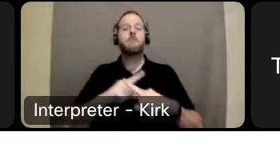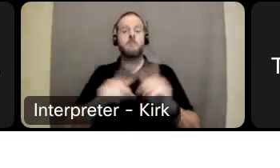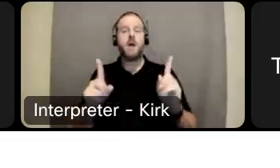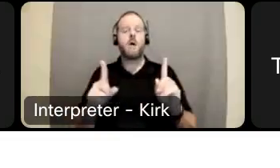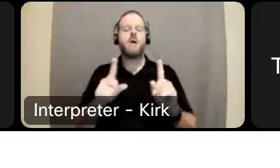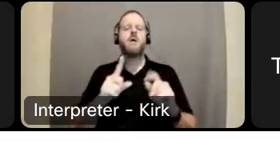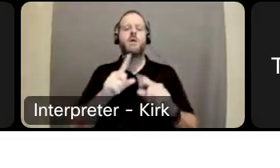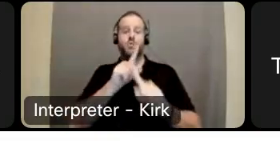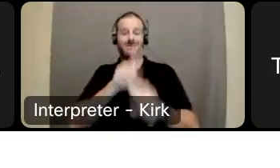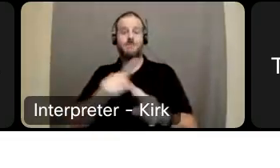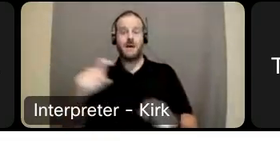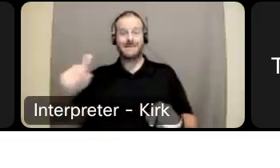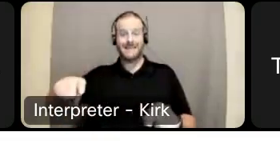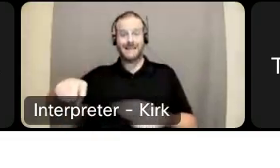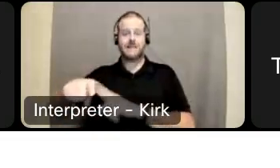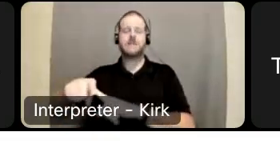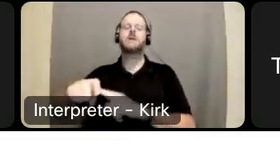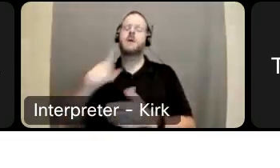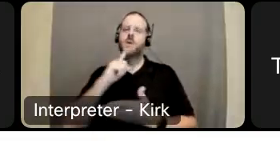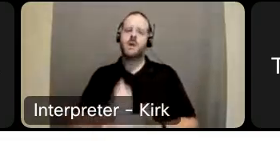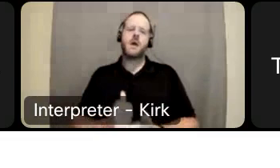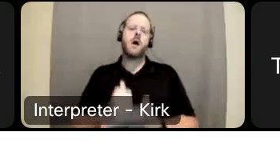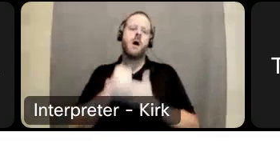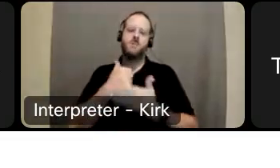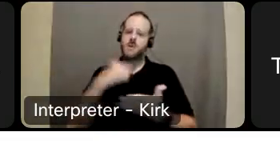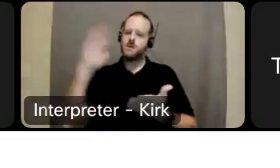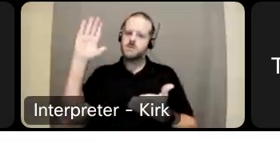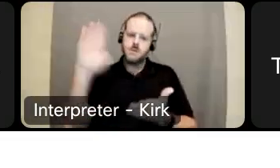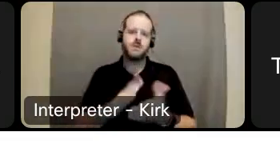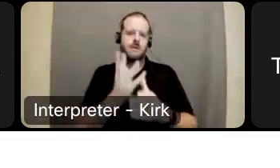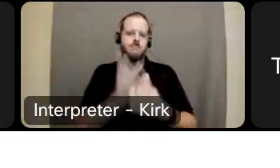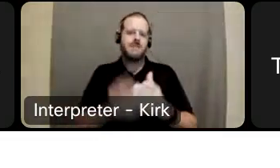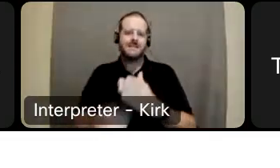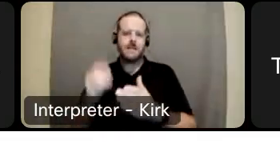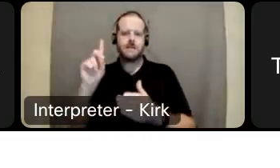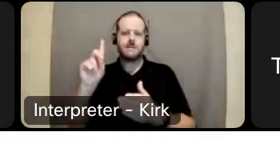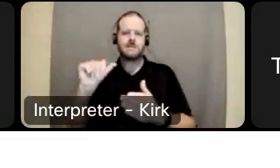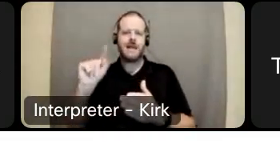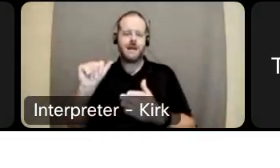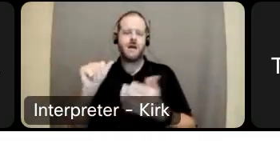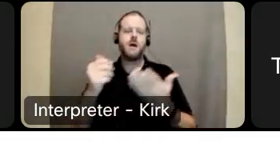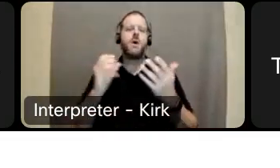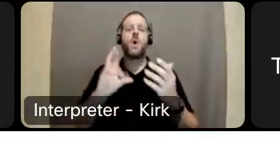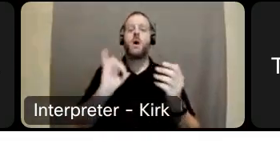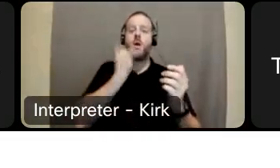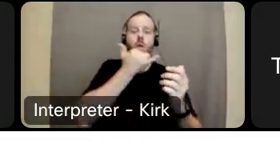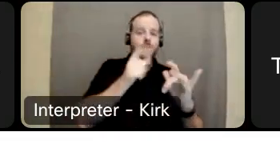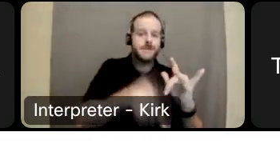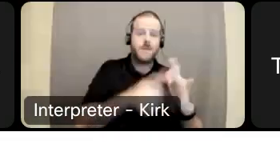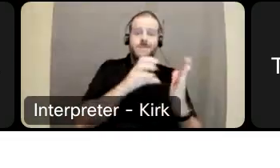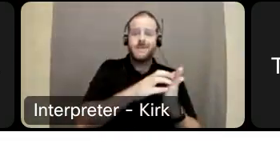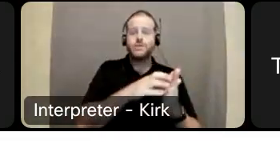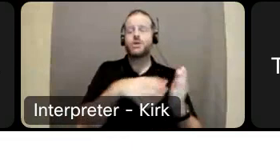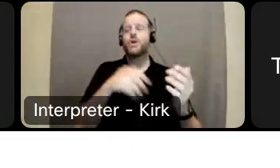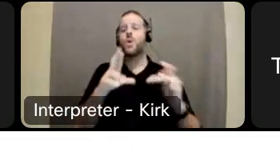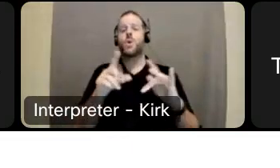prompts really have helped us minimize any missing data. So accidentally skipping whole sections or accidentally skipping a question